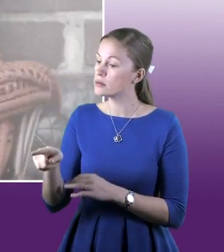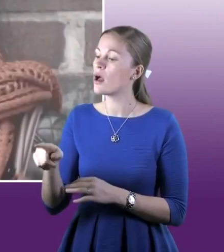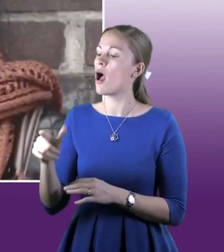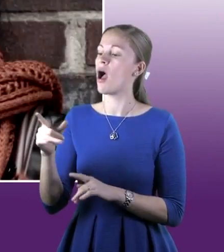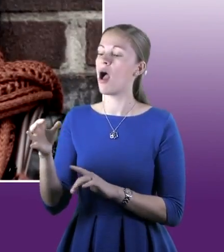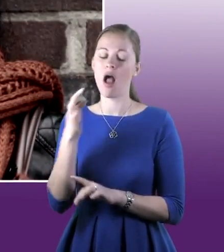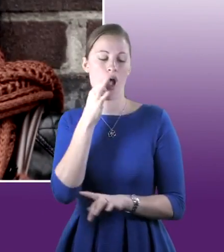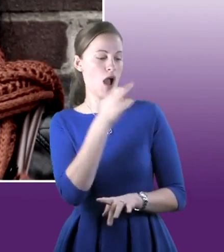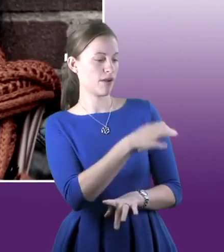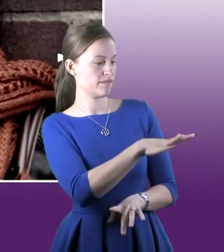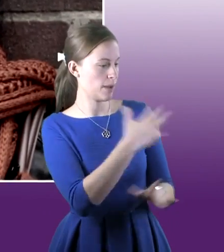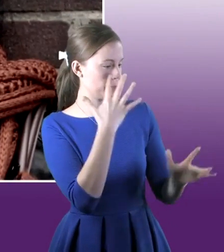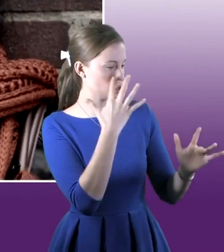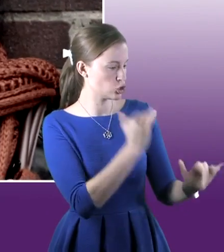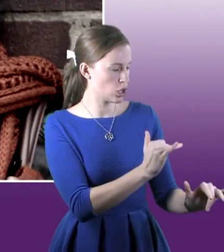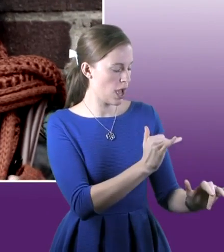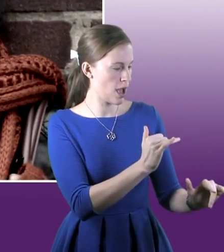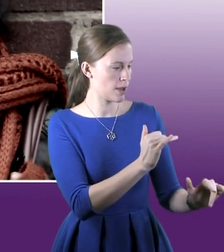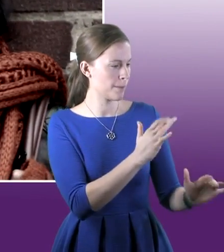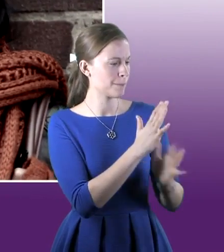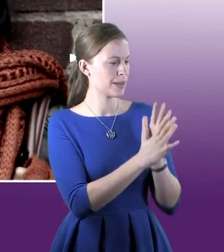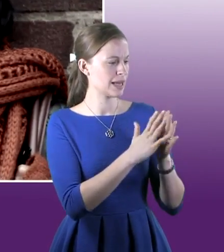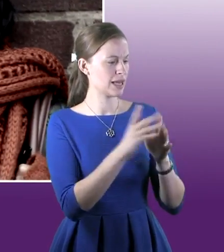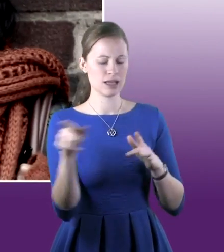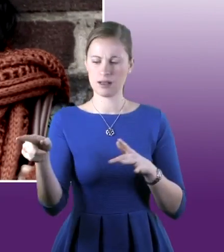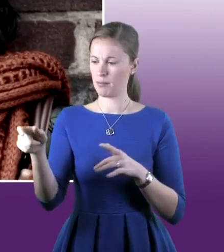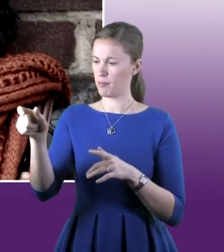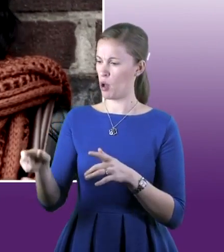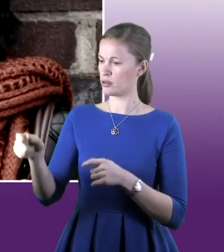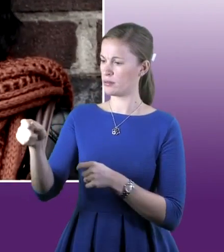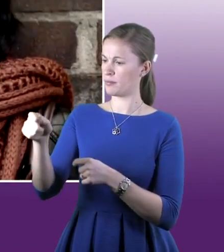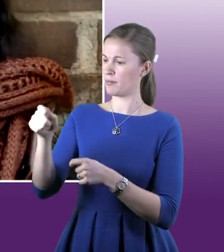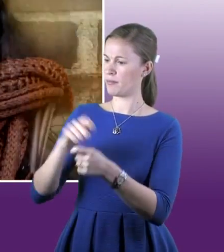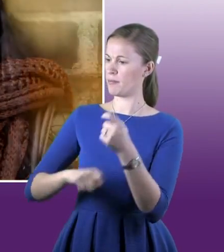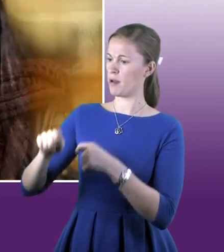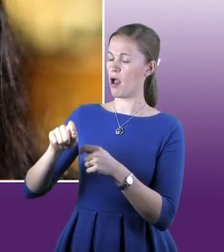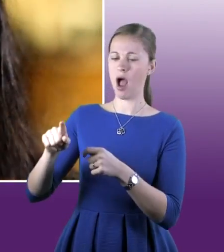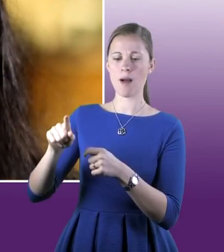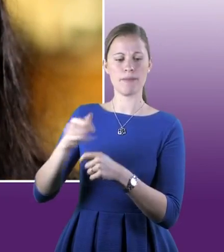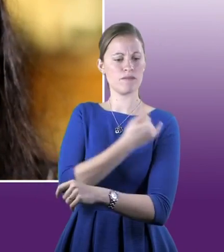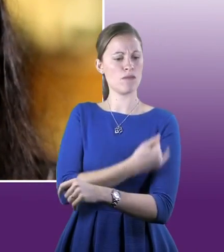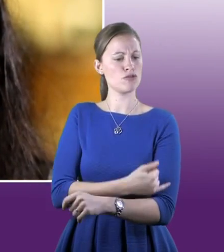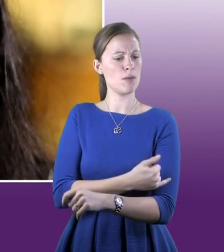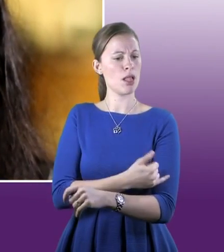that person straight back into the path of harm. I miss my mum and dad.